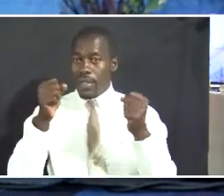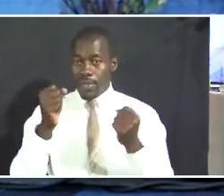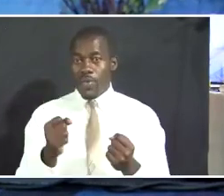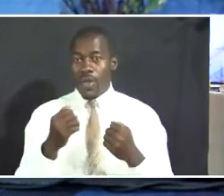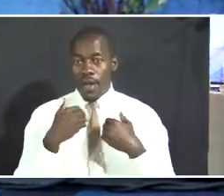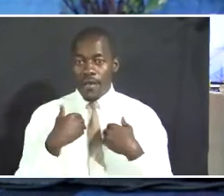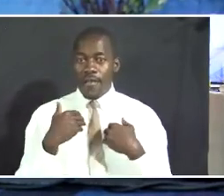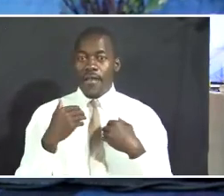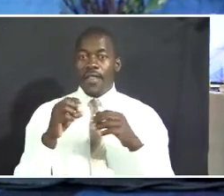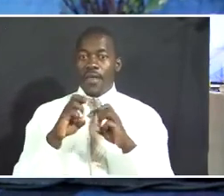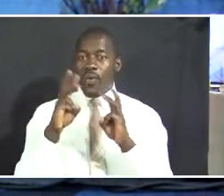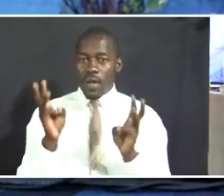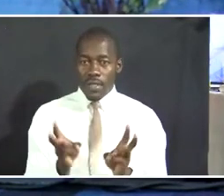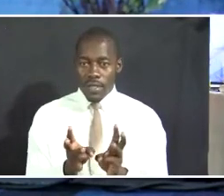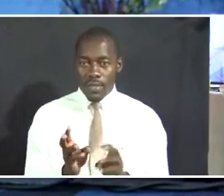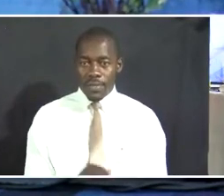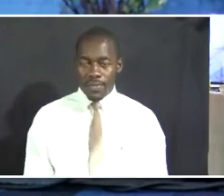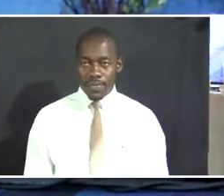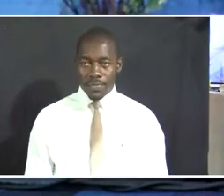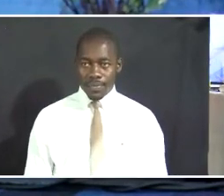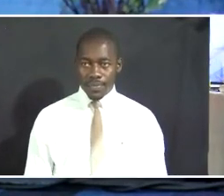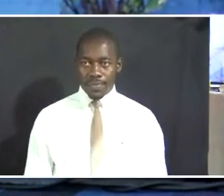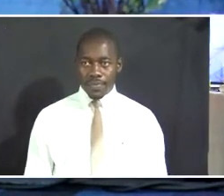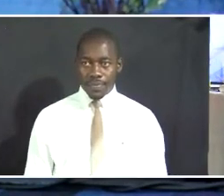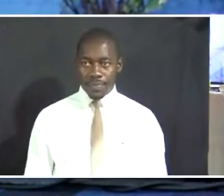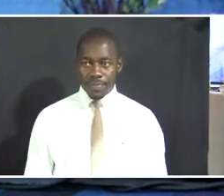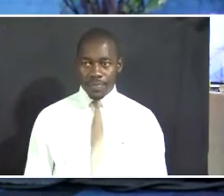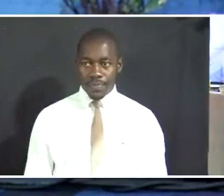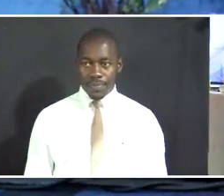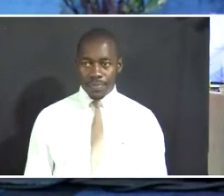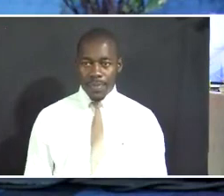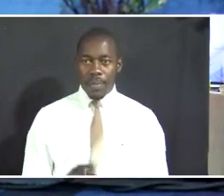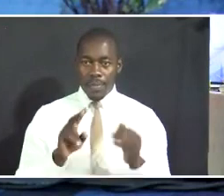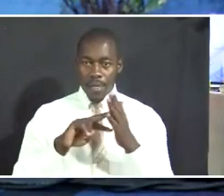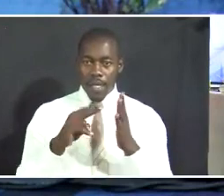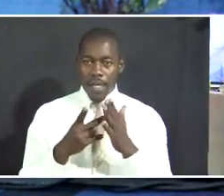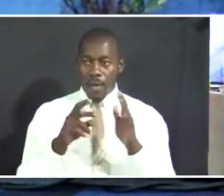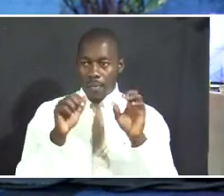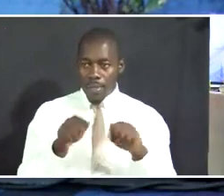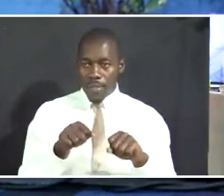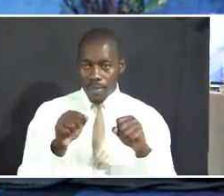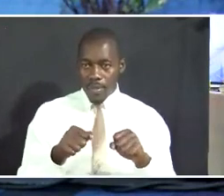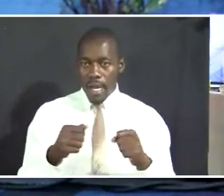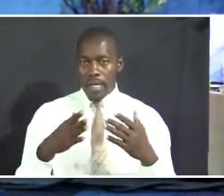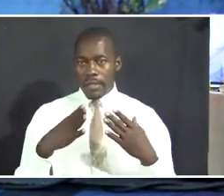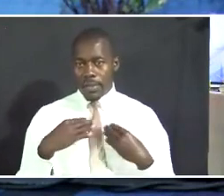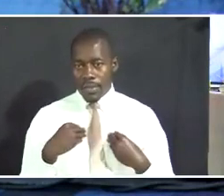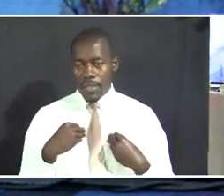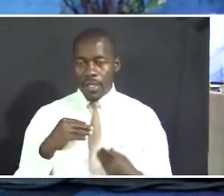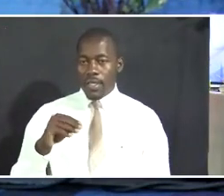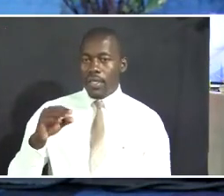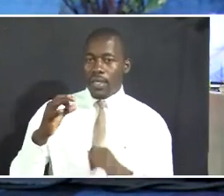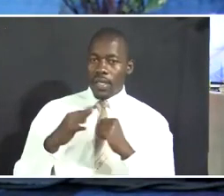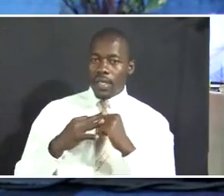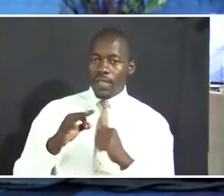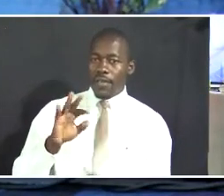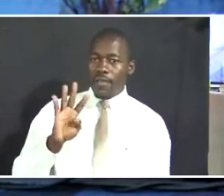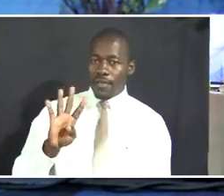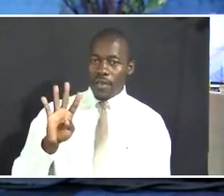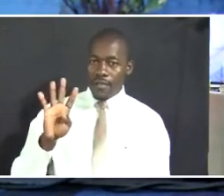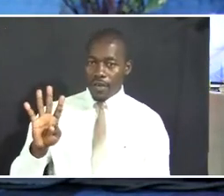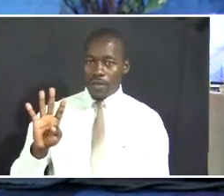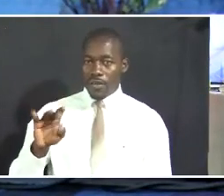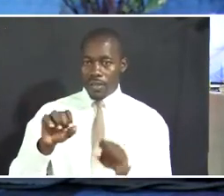world. So you can't be able to say you are following 844 system or the CPC system, and it has a set